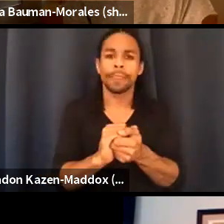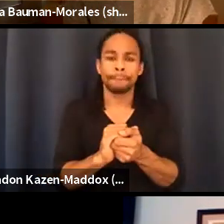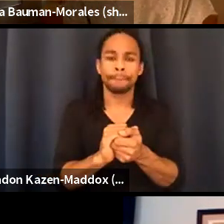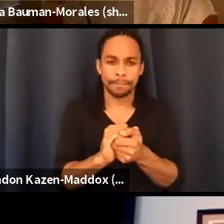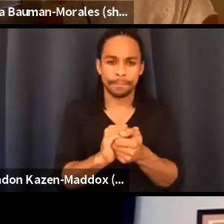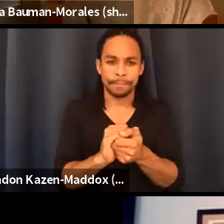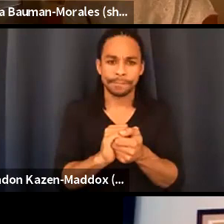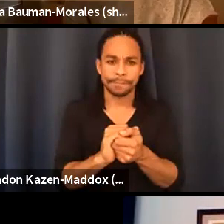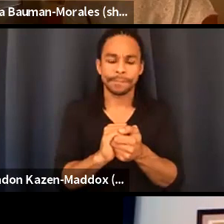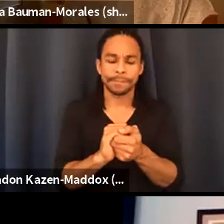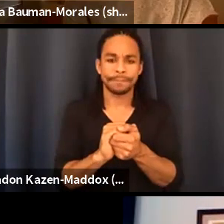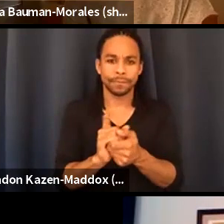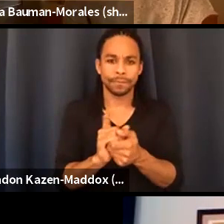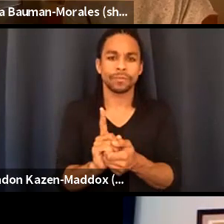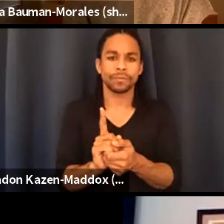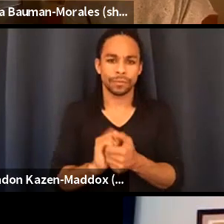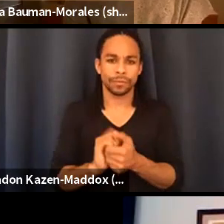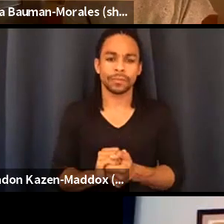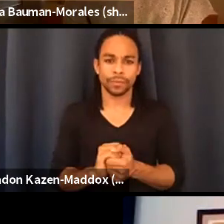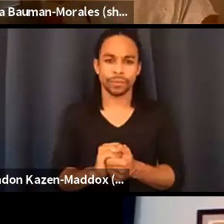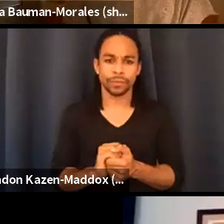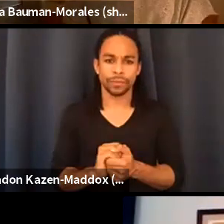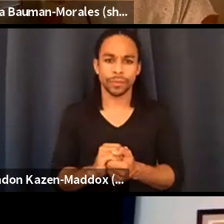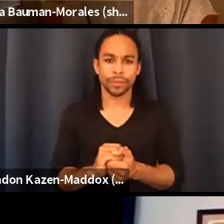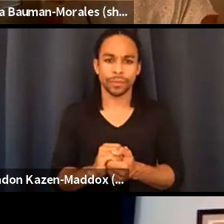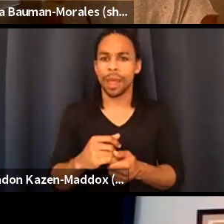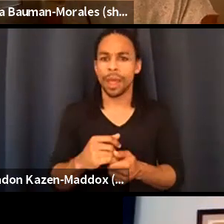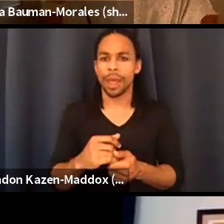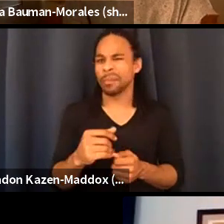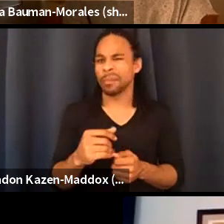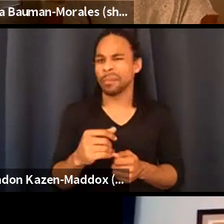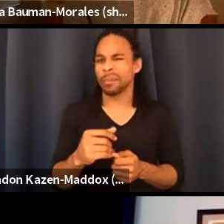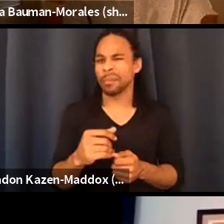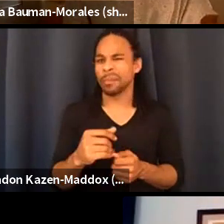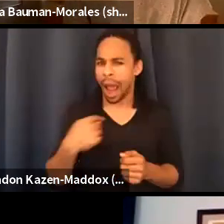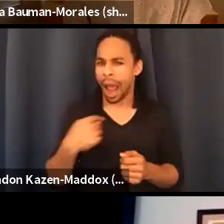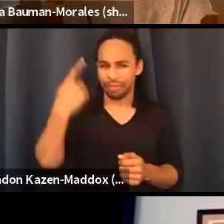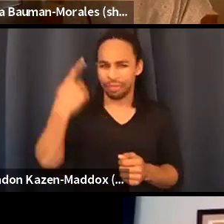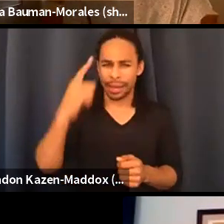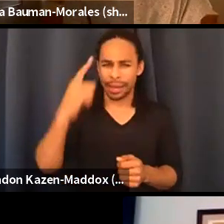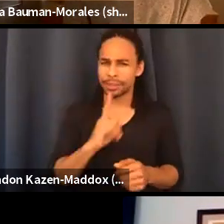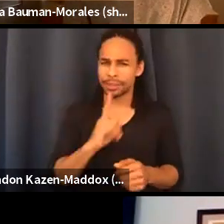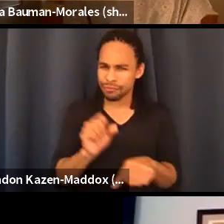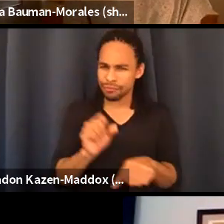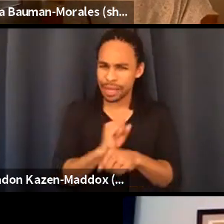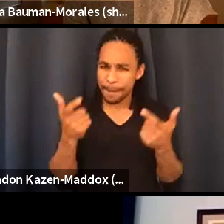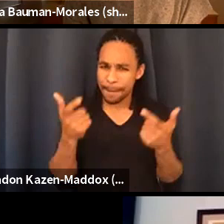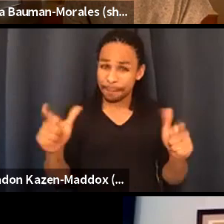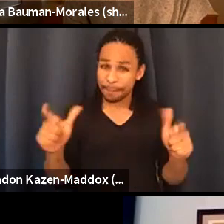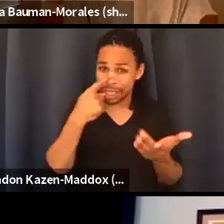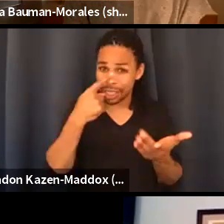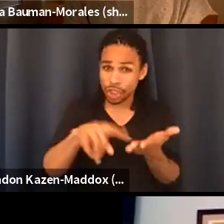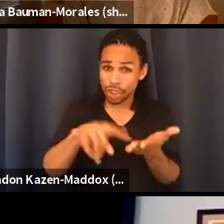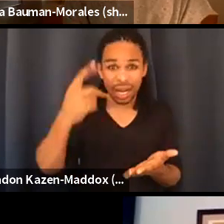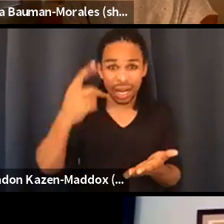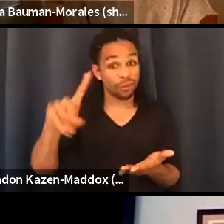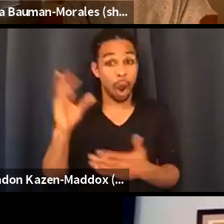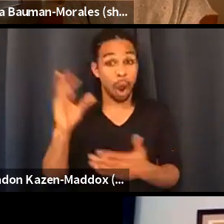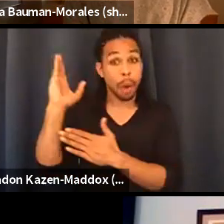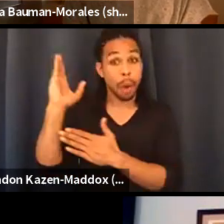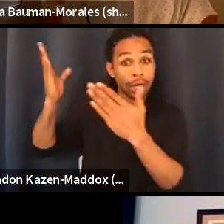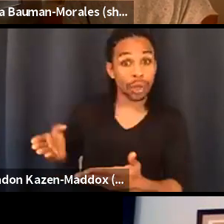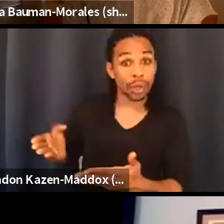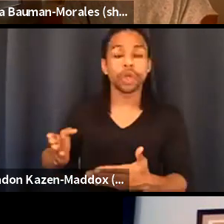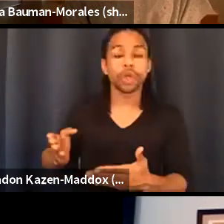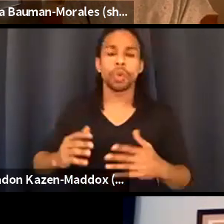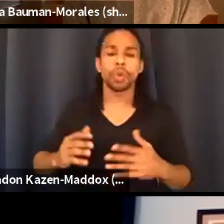it's a real check-in for a presenter to say, okay, where am I on this? Let me do a little bit of self-analysis on, ooh,